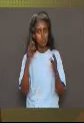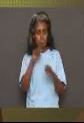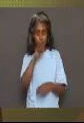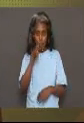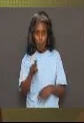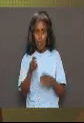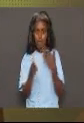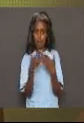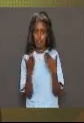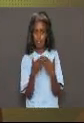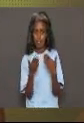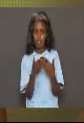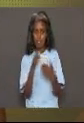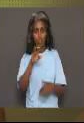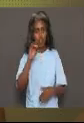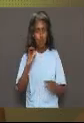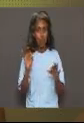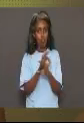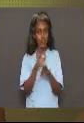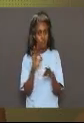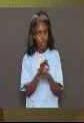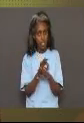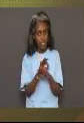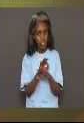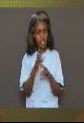other to make a problem easier.